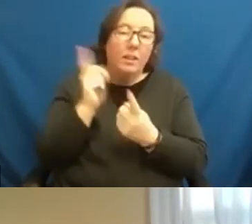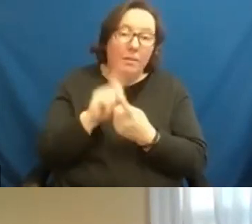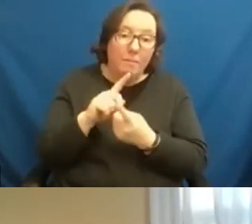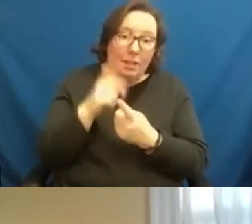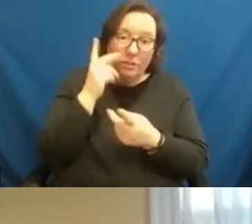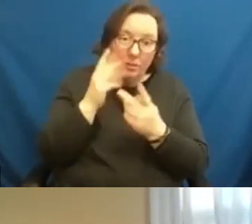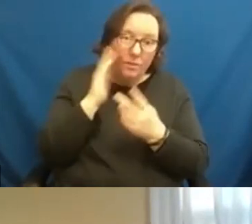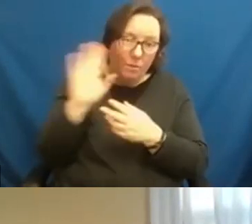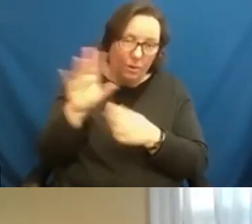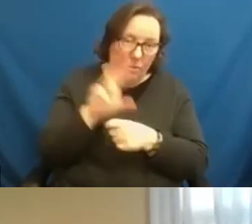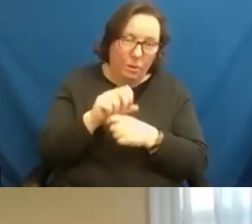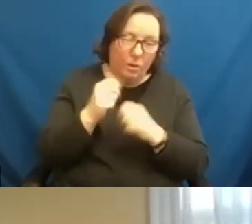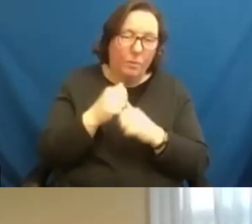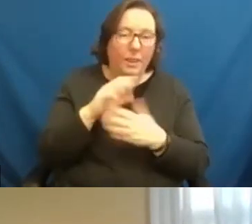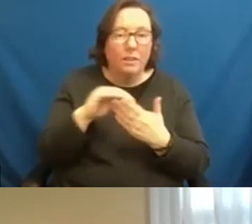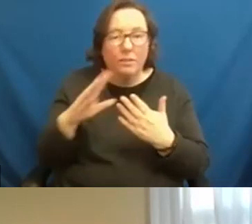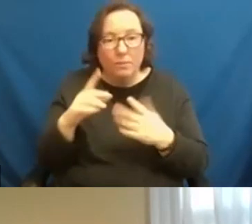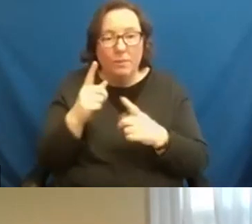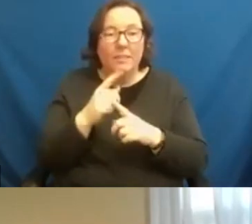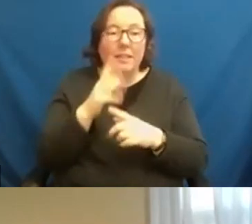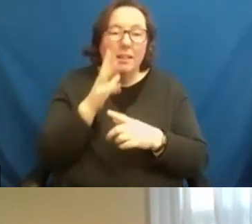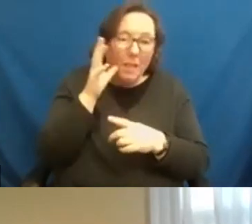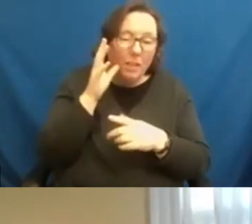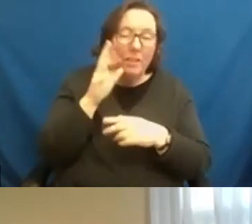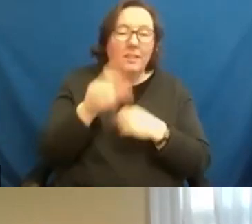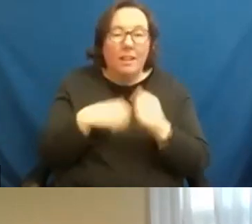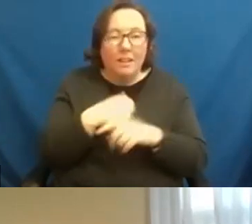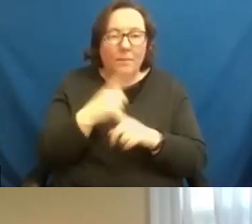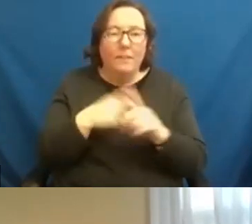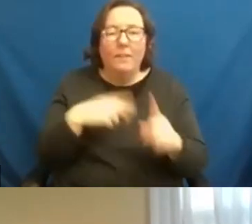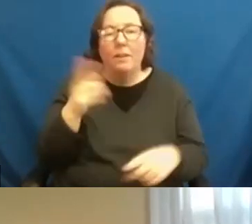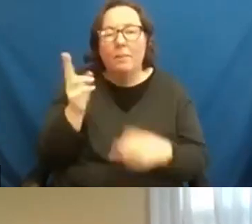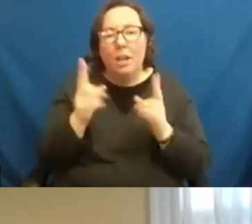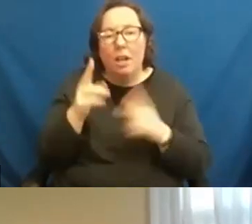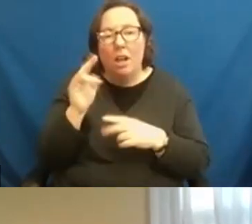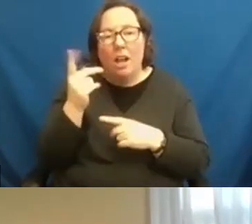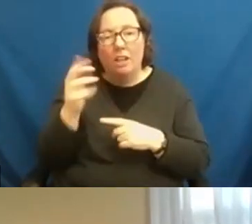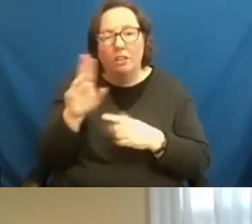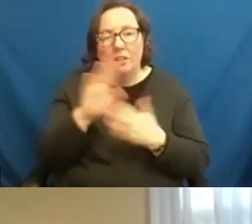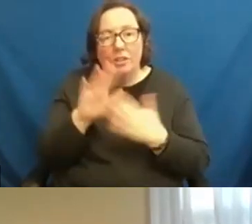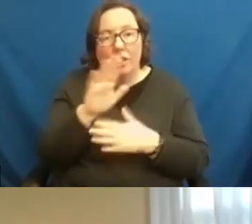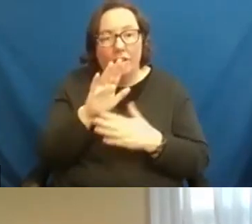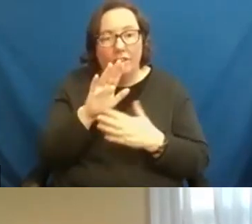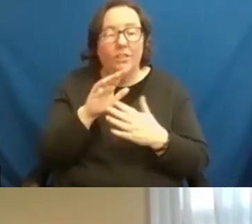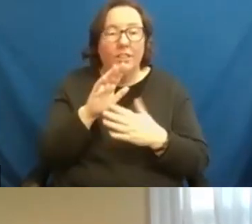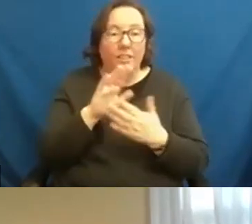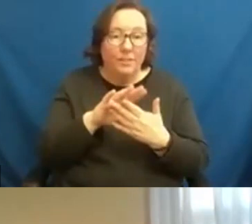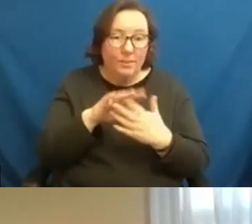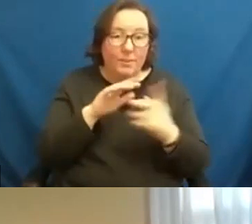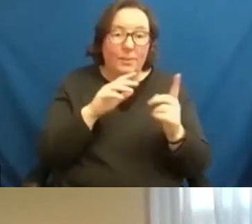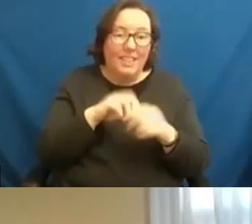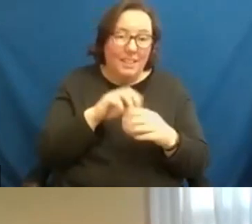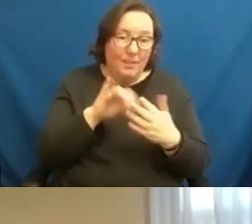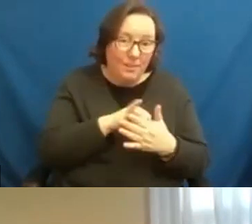alumni of Hunter College High School in New York, and her efforts to support their conversations with students